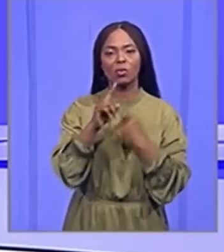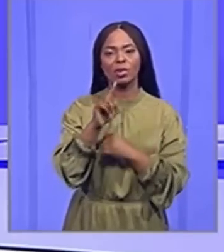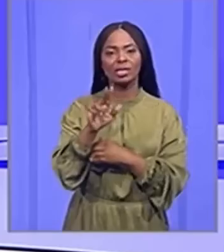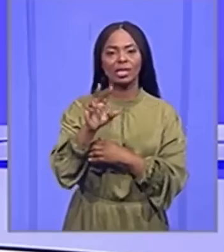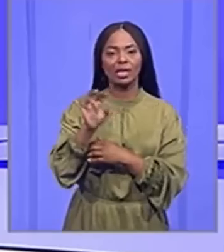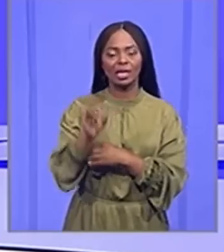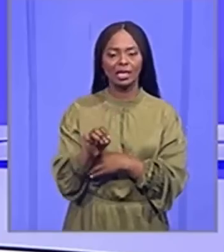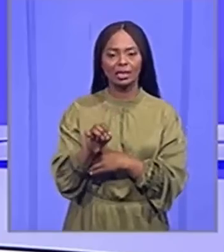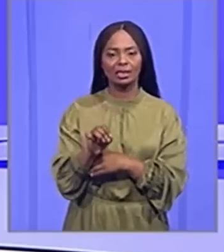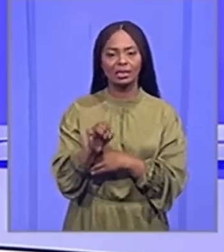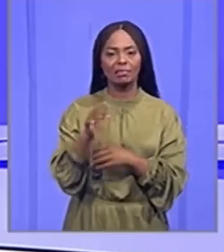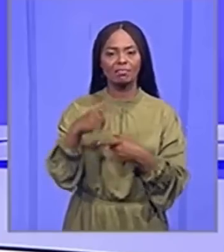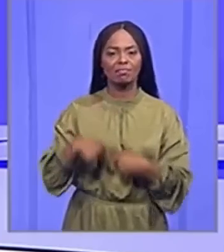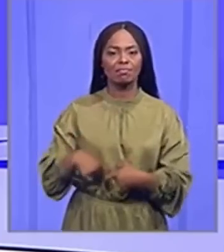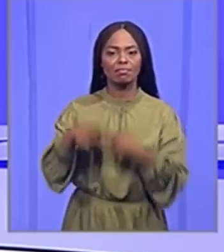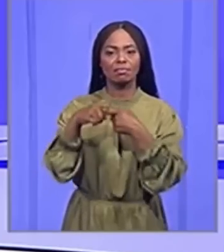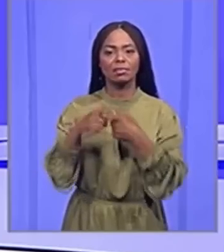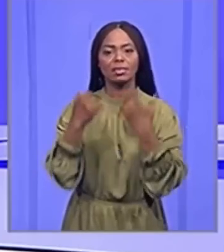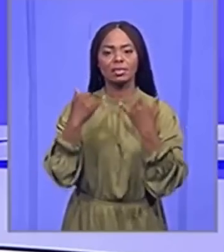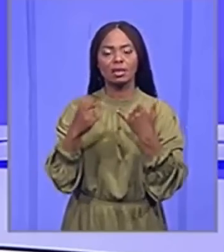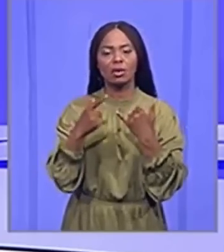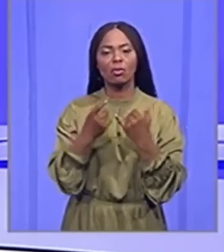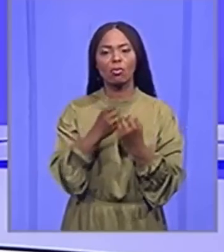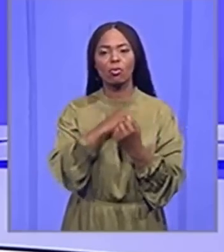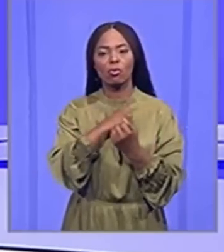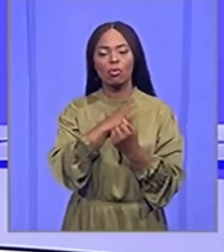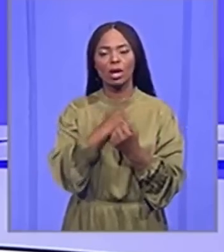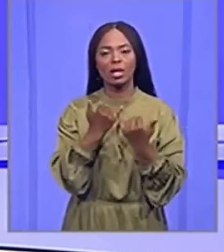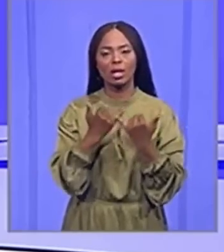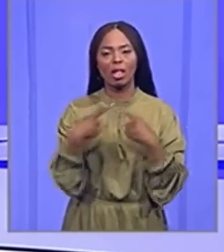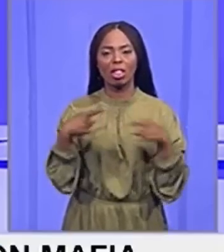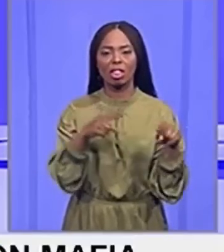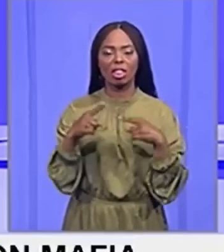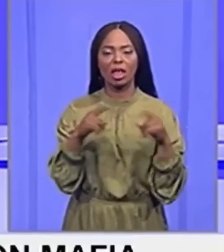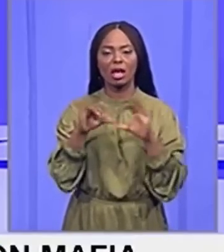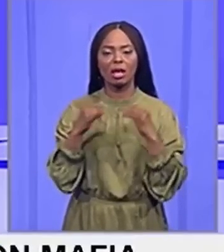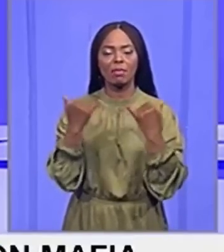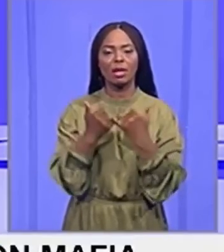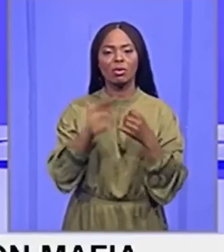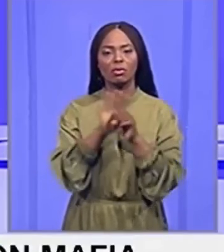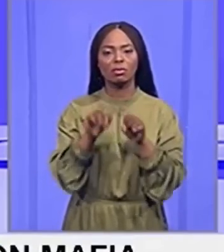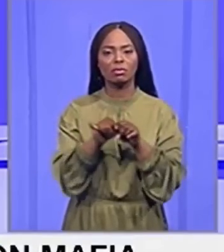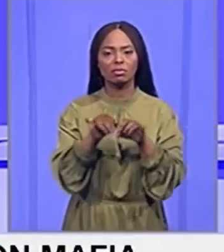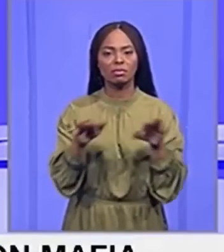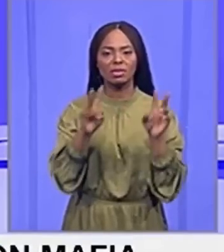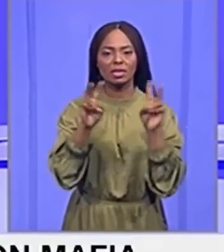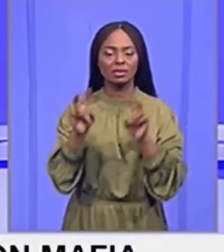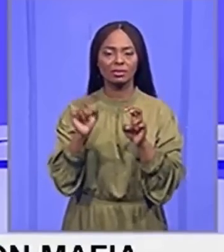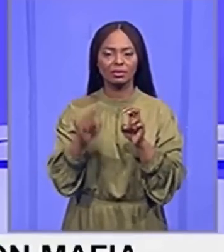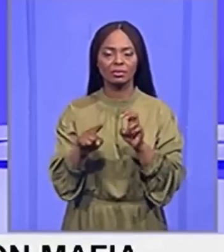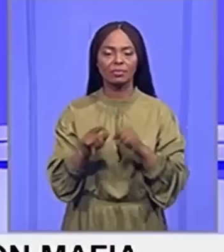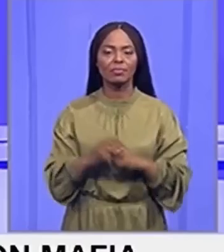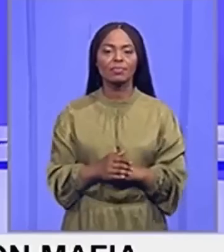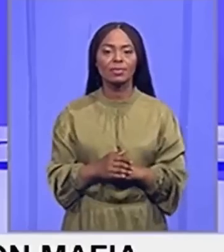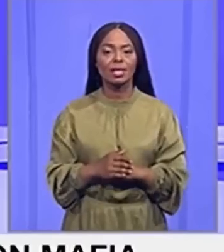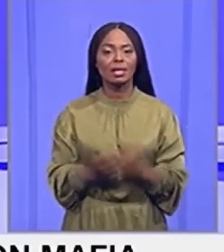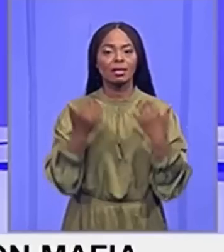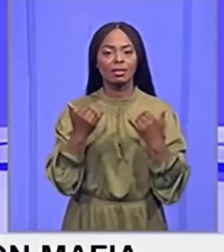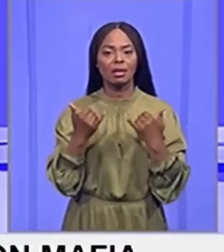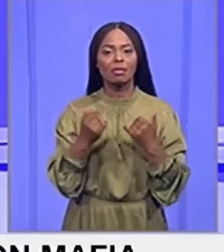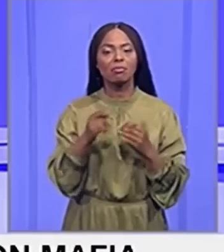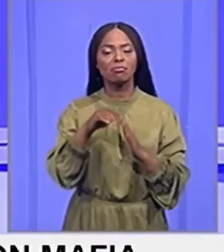180 tse ileng tsa emiswa ke maqulwana a dinokwane a tse kang tjhelete dikhamphaneng tsa kaho pele ho sewa sa COVID-19 e leng se qositseng moruo